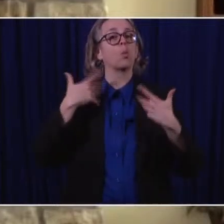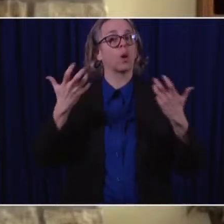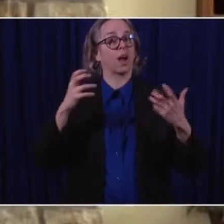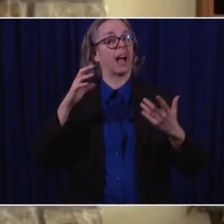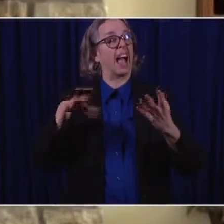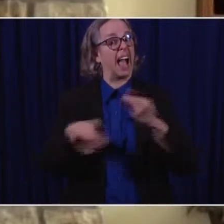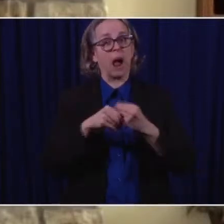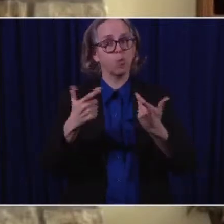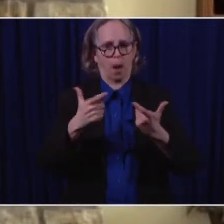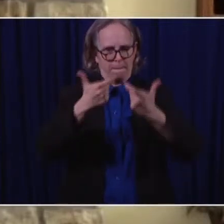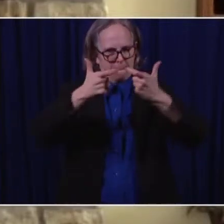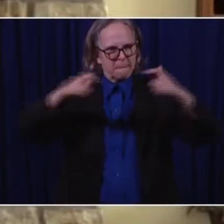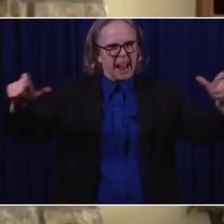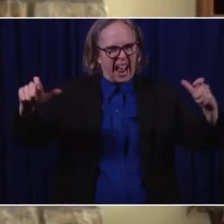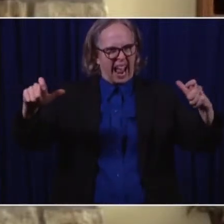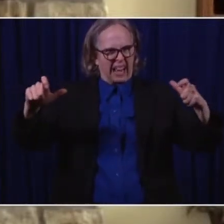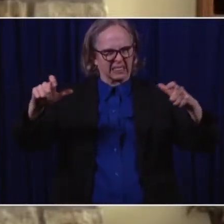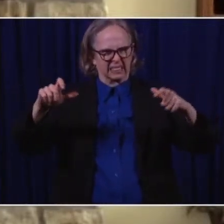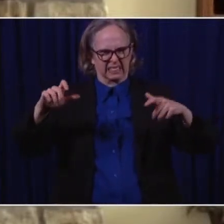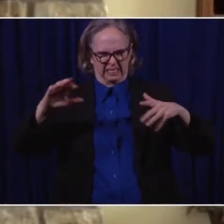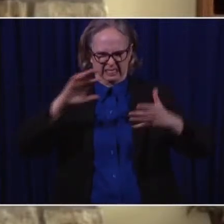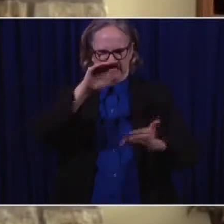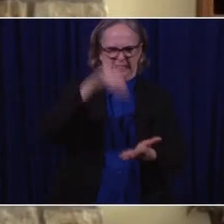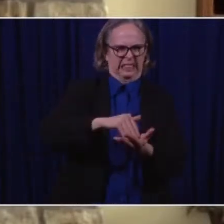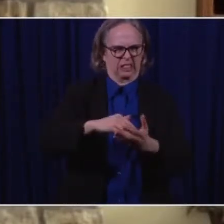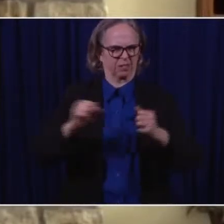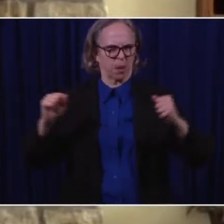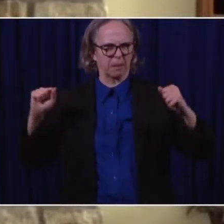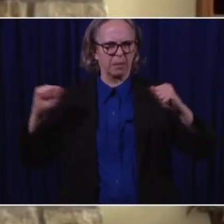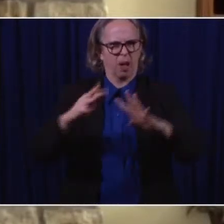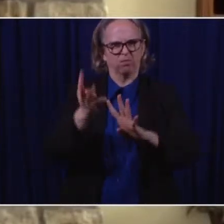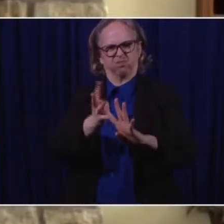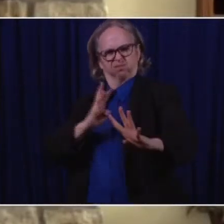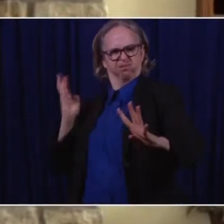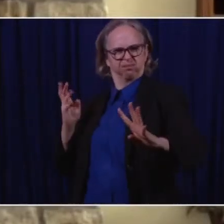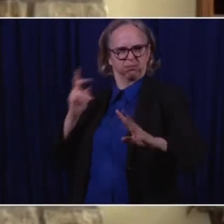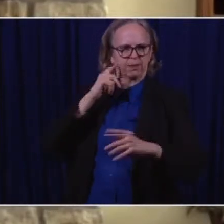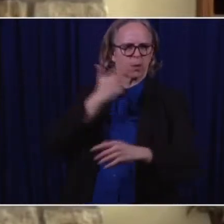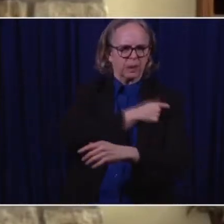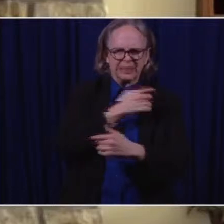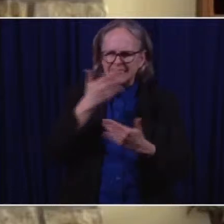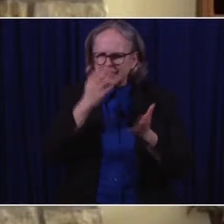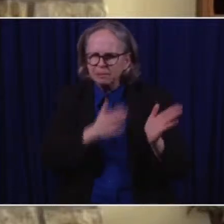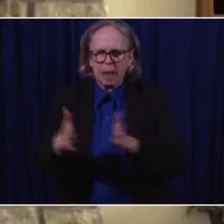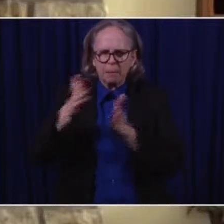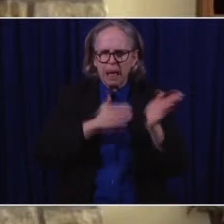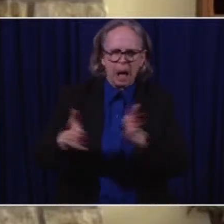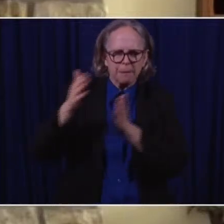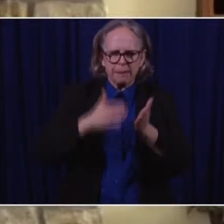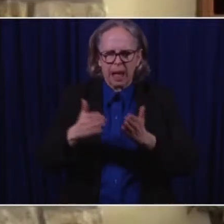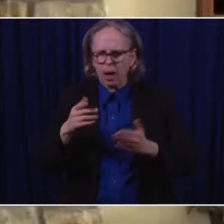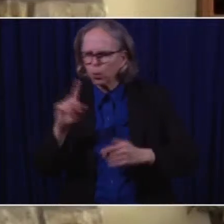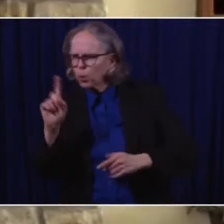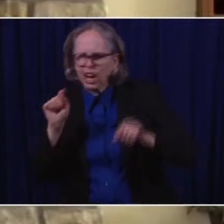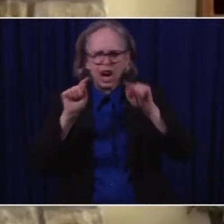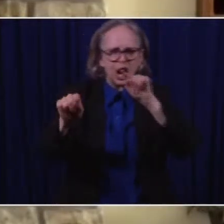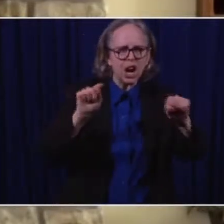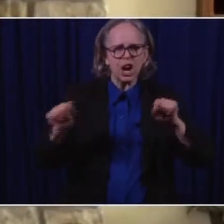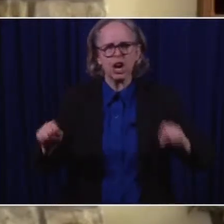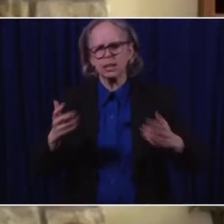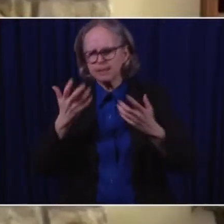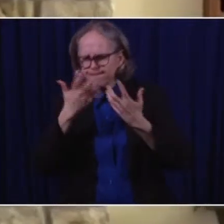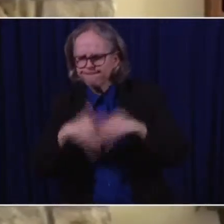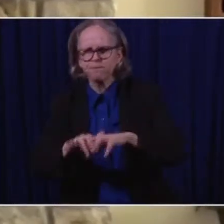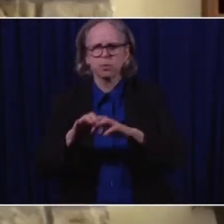more vaccine coming into the state, and that's been our plan all the way around. Let's go look at the rest